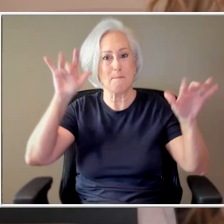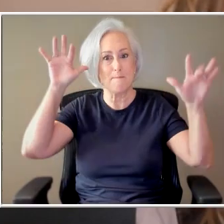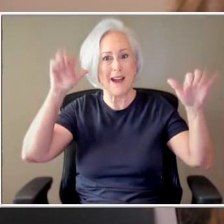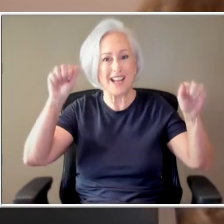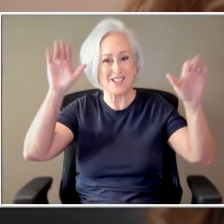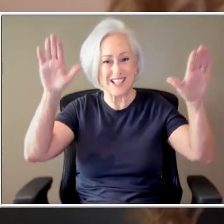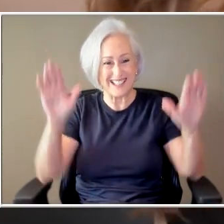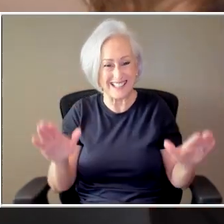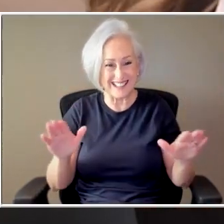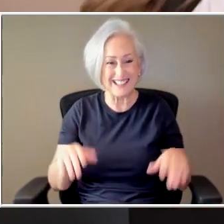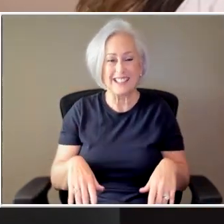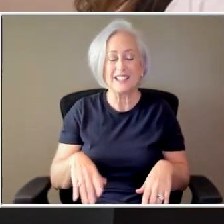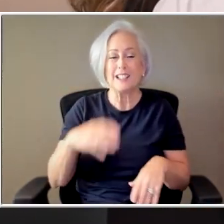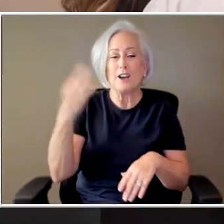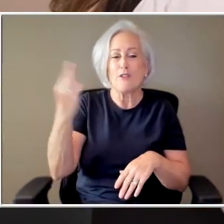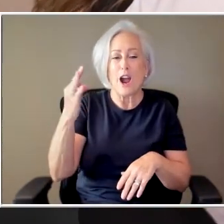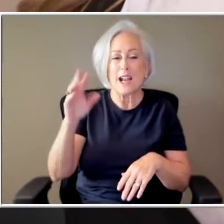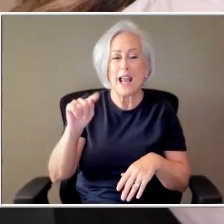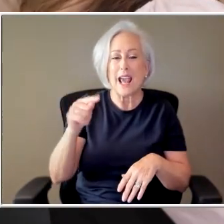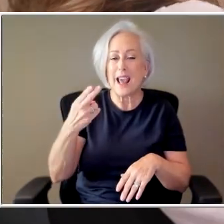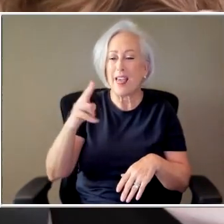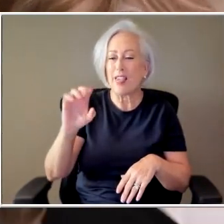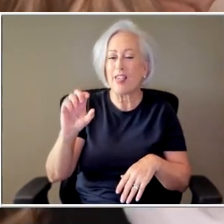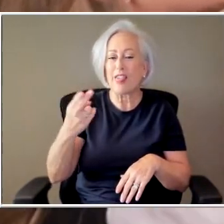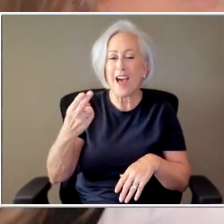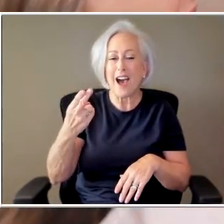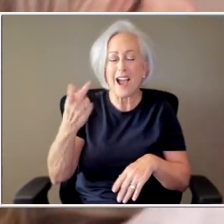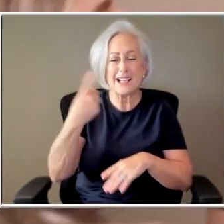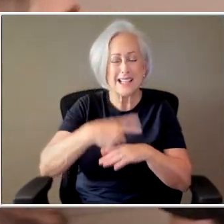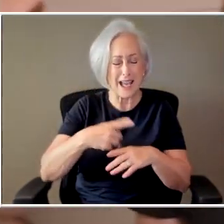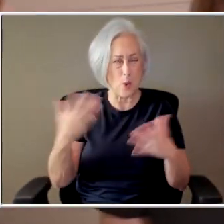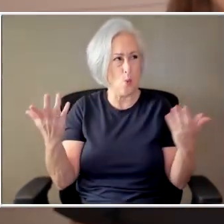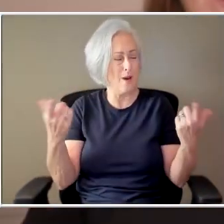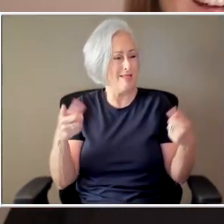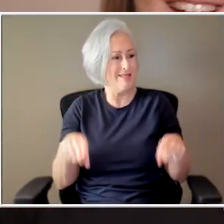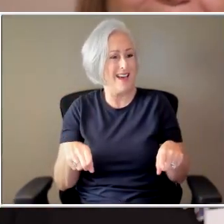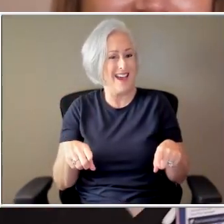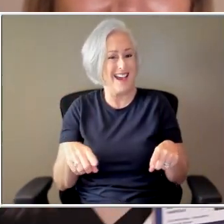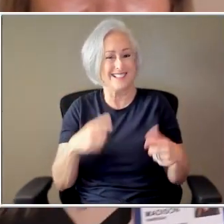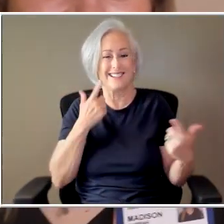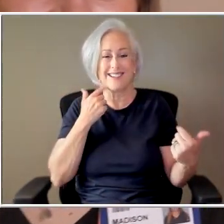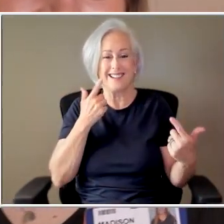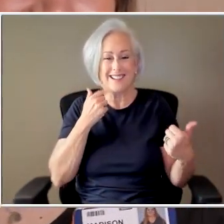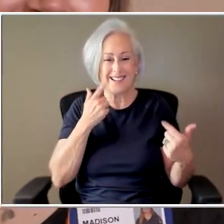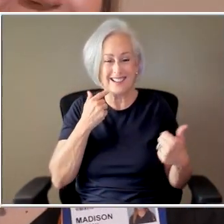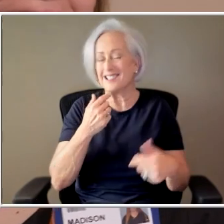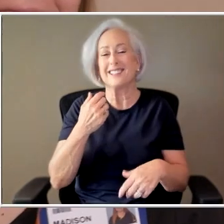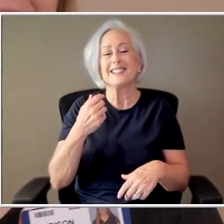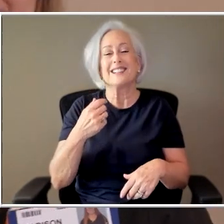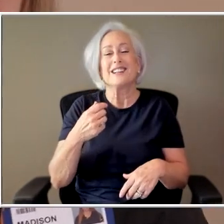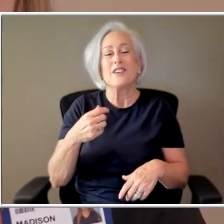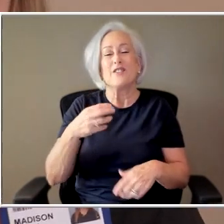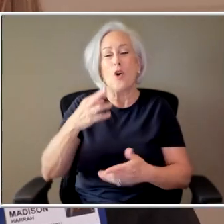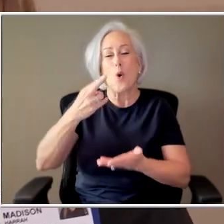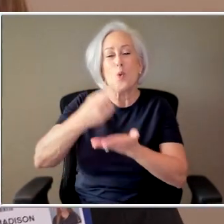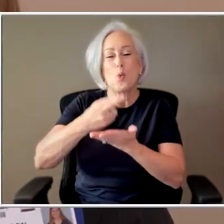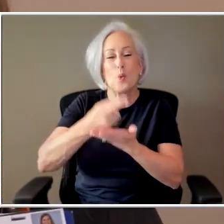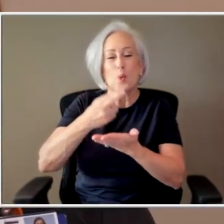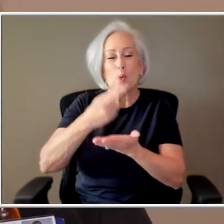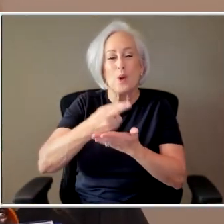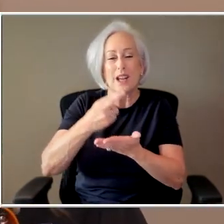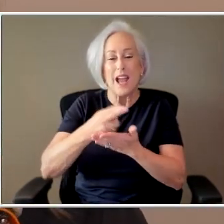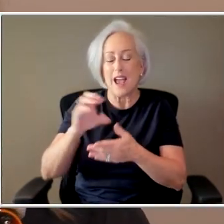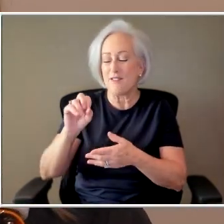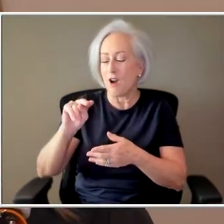is that? And Madison is laughing at you too. What is that? Well, I have to give credit to the quote to our rehab tech, John, that works on oncology floors.